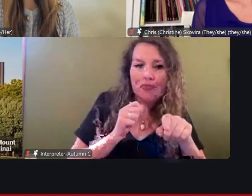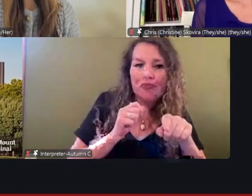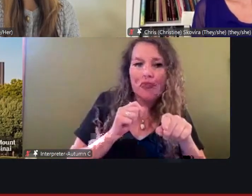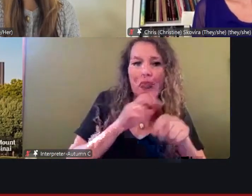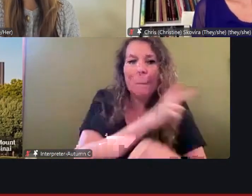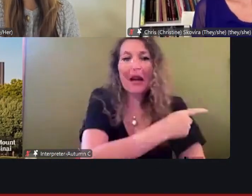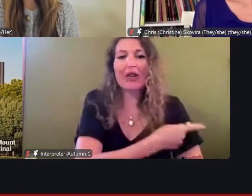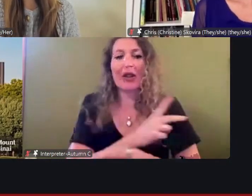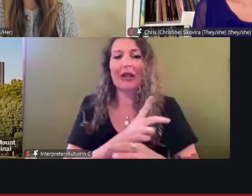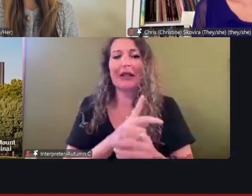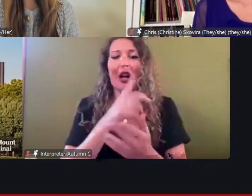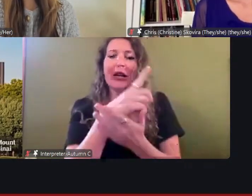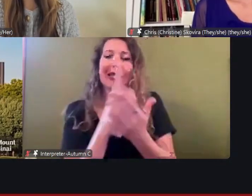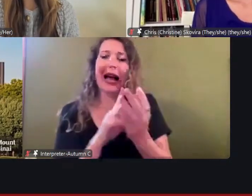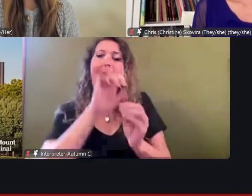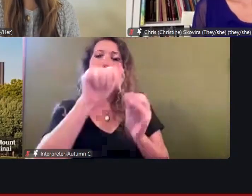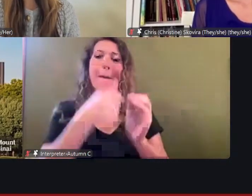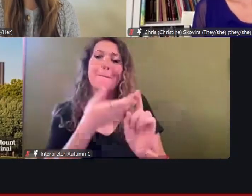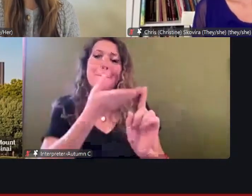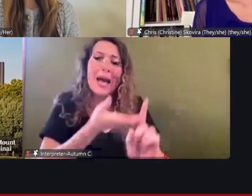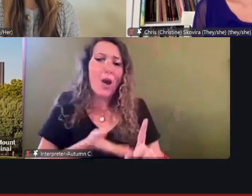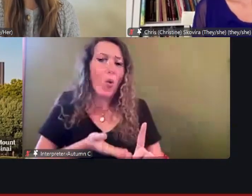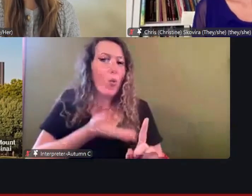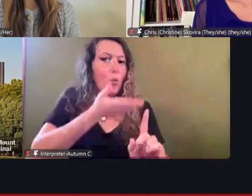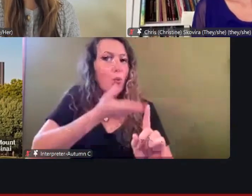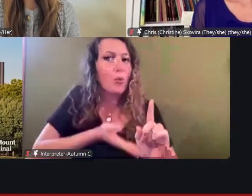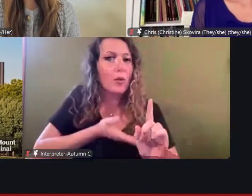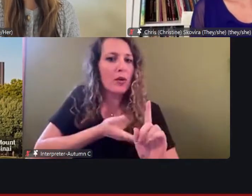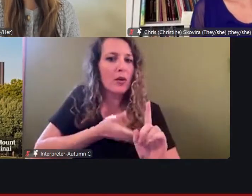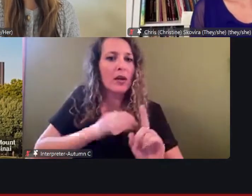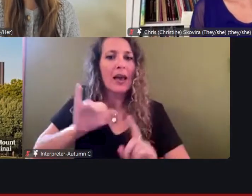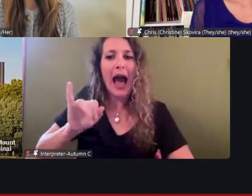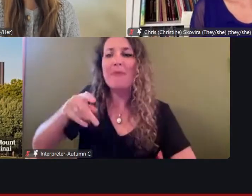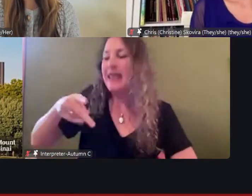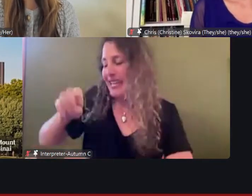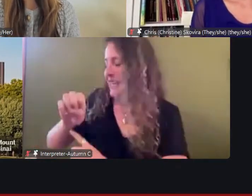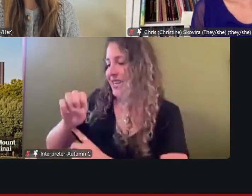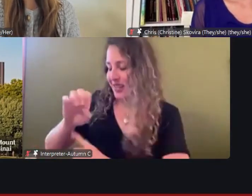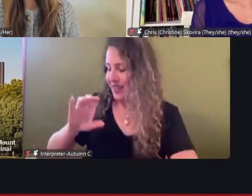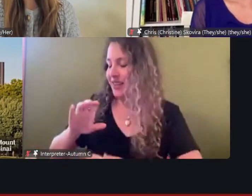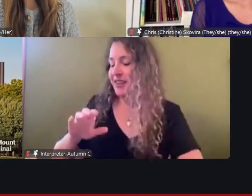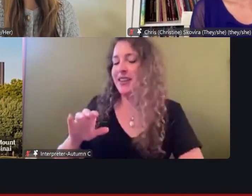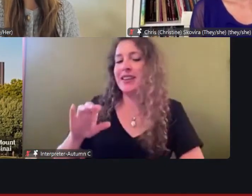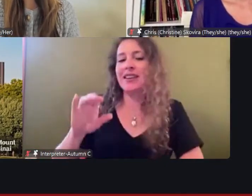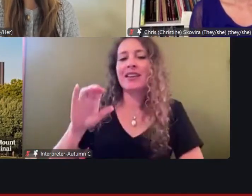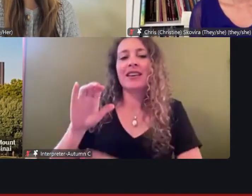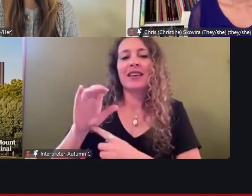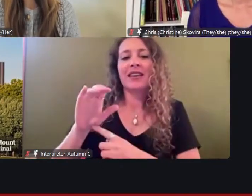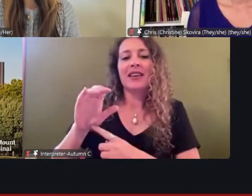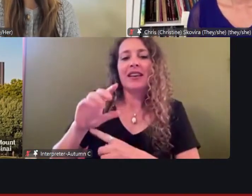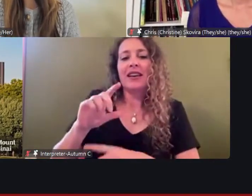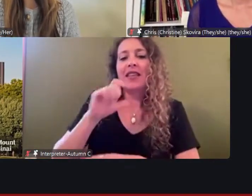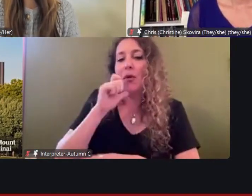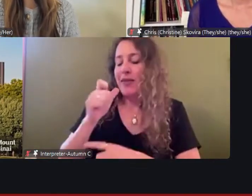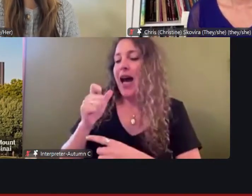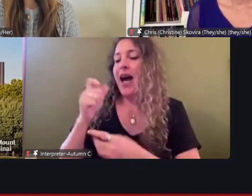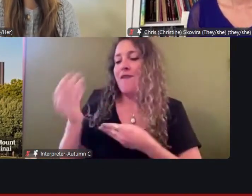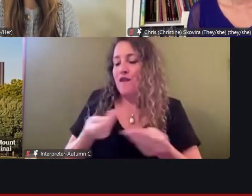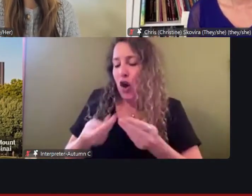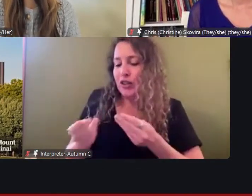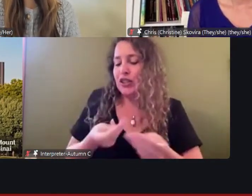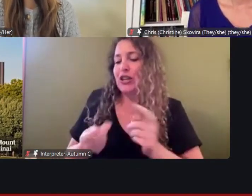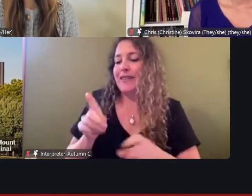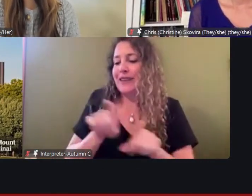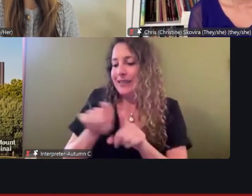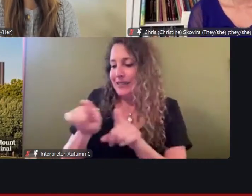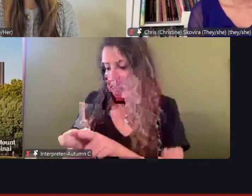about. And so I think not all IPE activities will foster the same outcomes in that